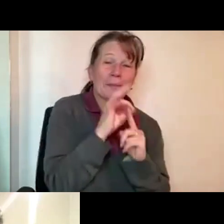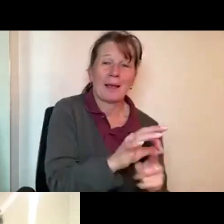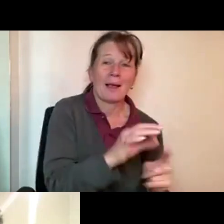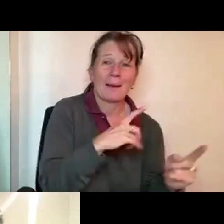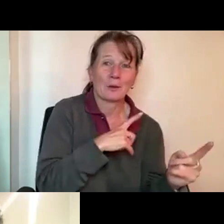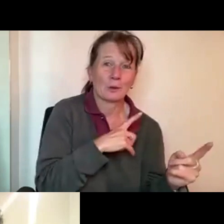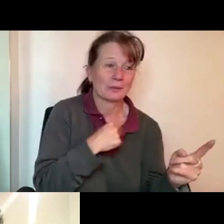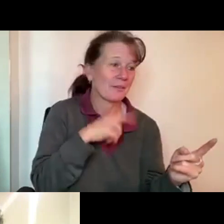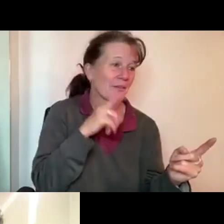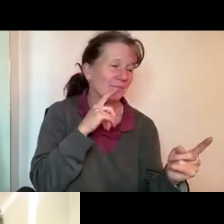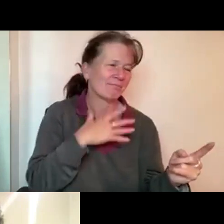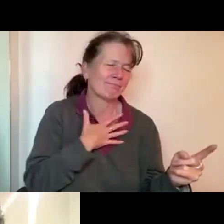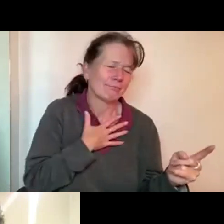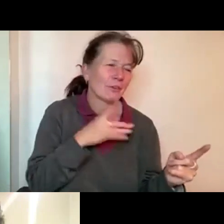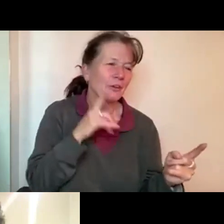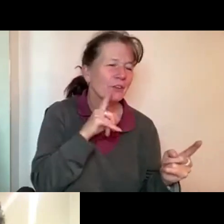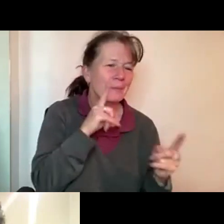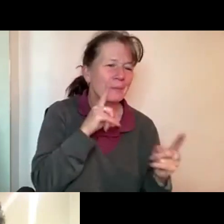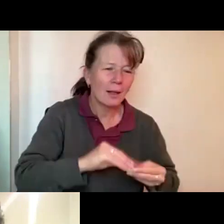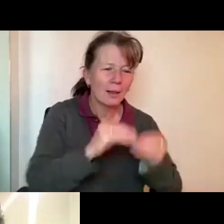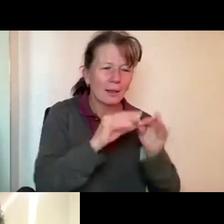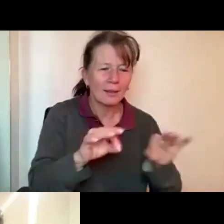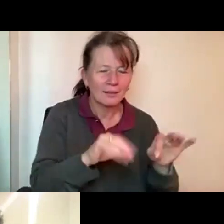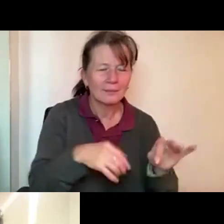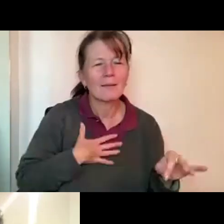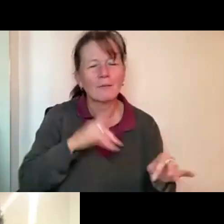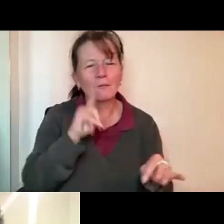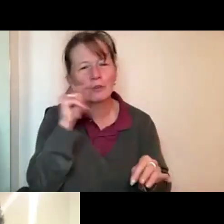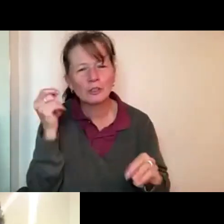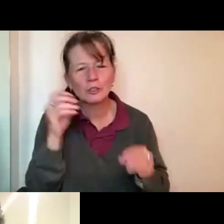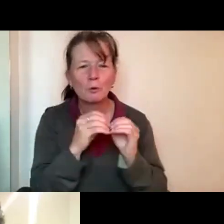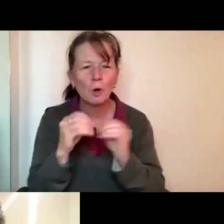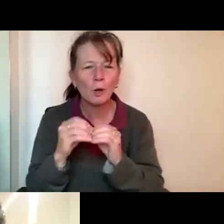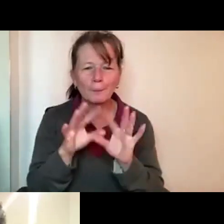female composers and I love French style, French Baroque music. And